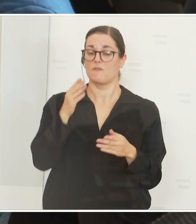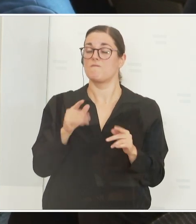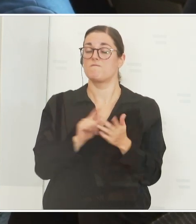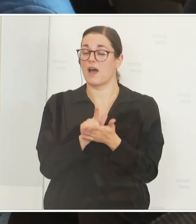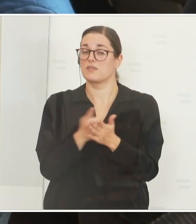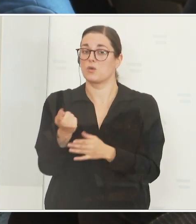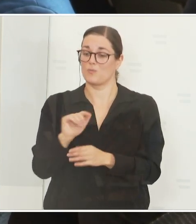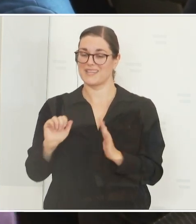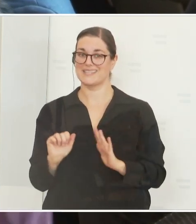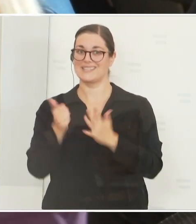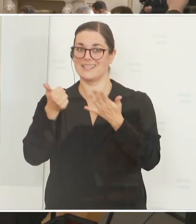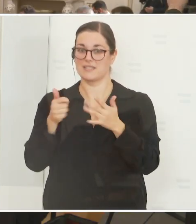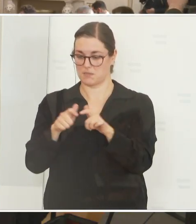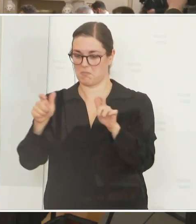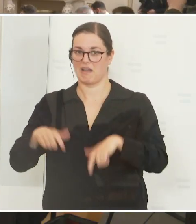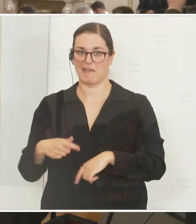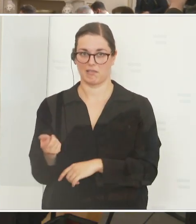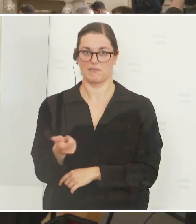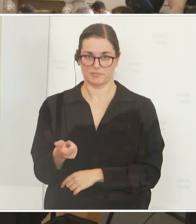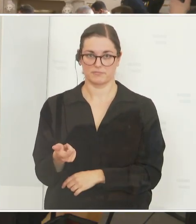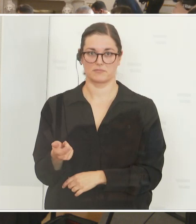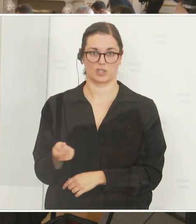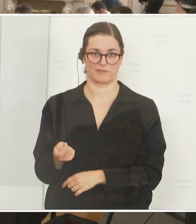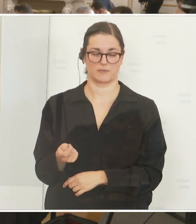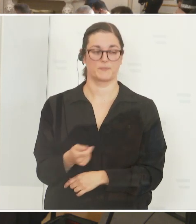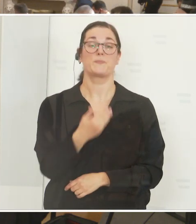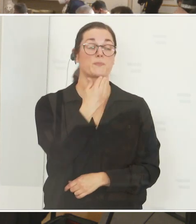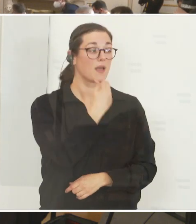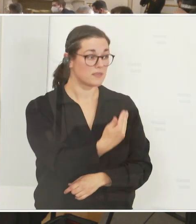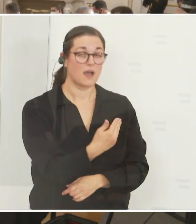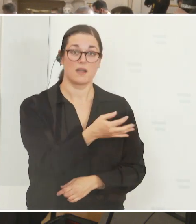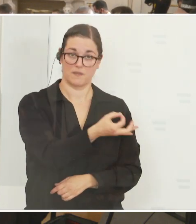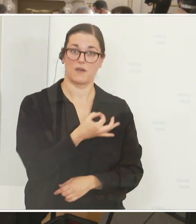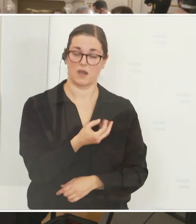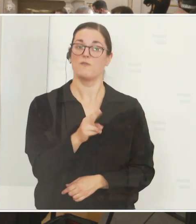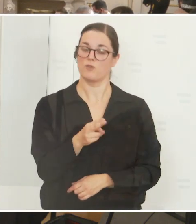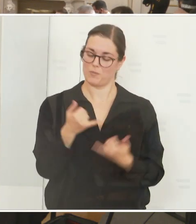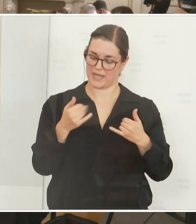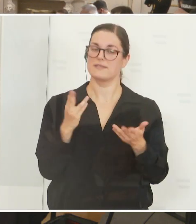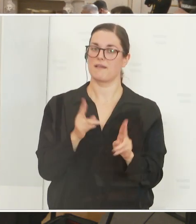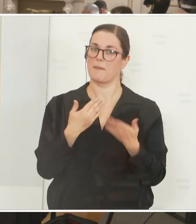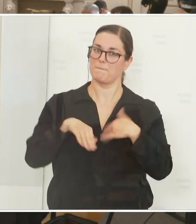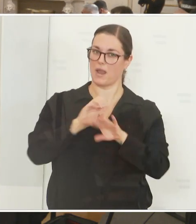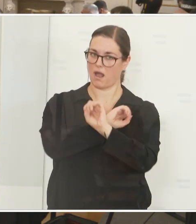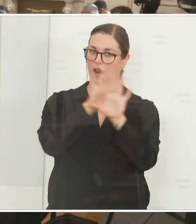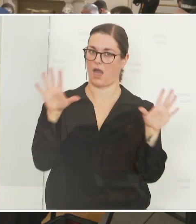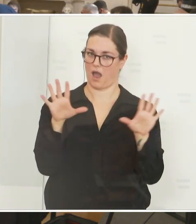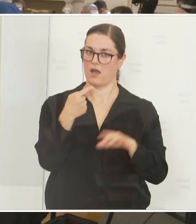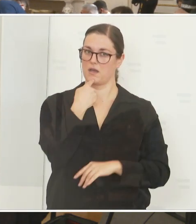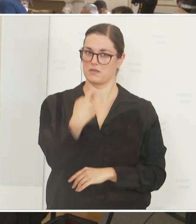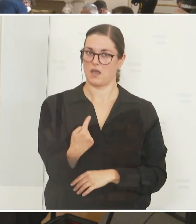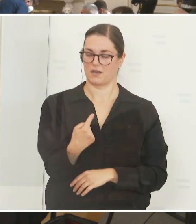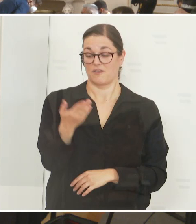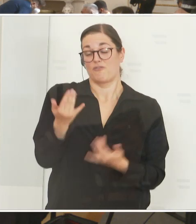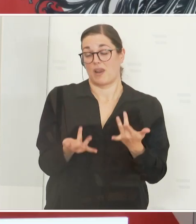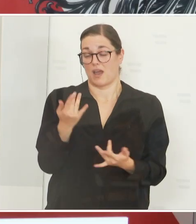of sanctions? Thank you. Thank you for the question, because it gives me the possibility to clarify a couple of things which sometimes in the past have